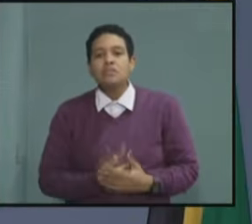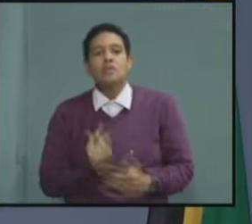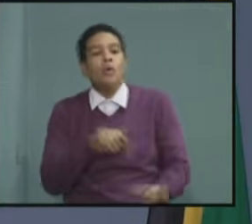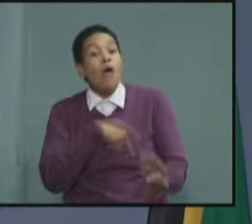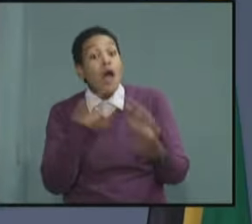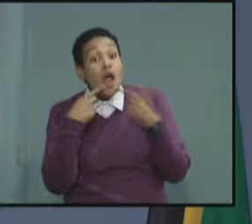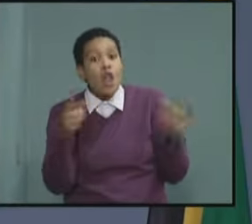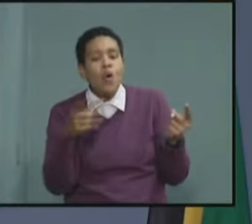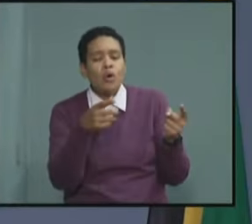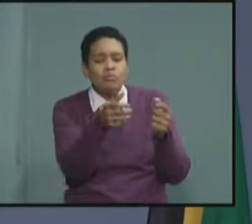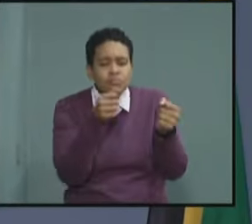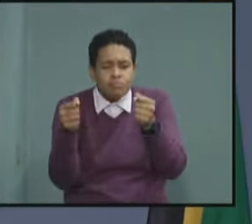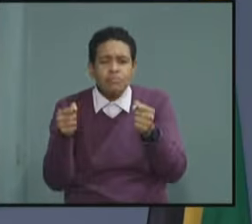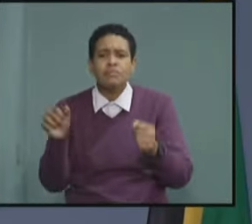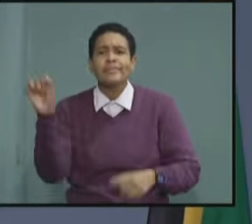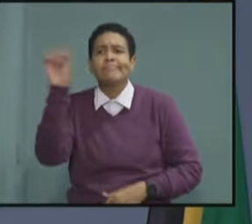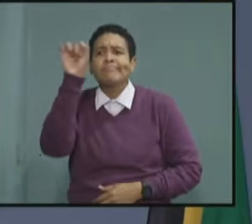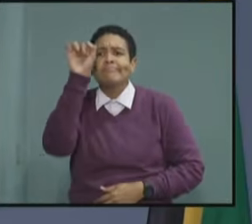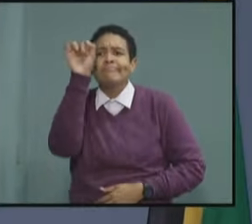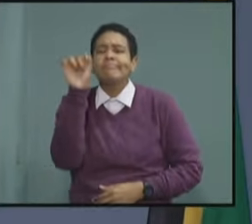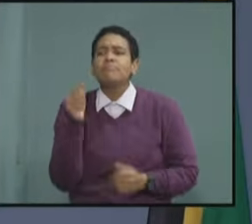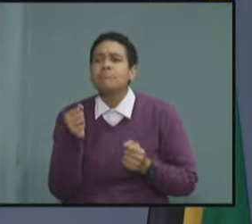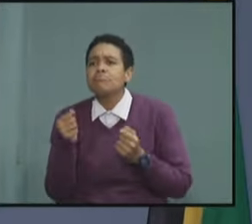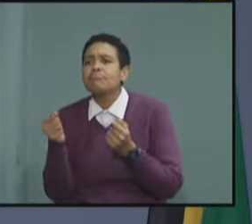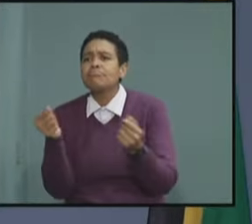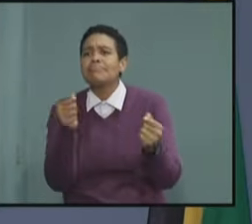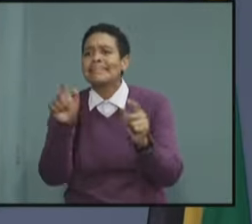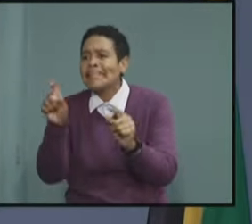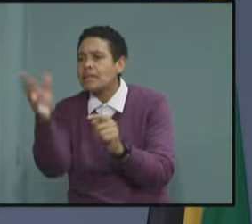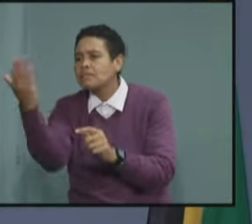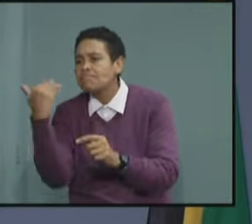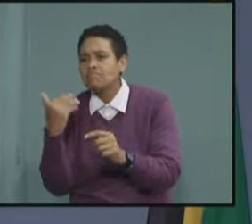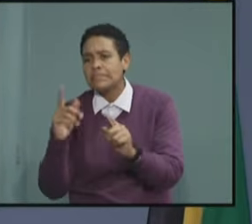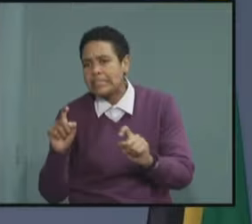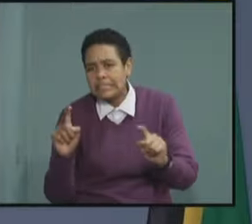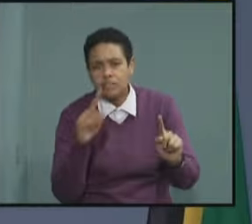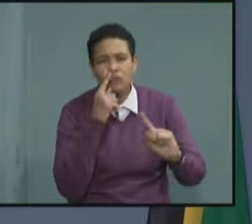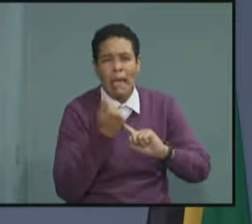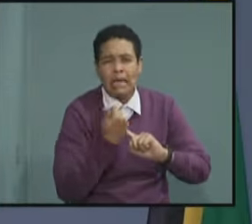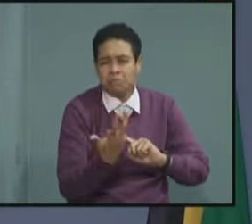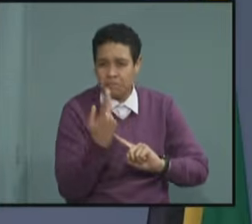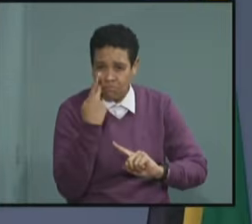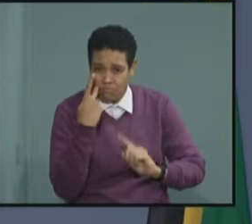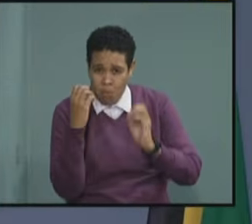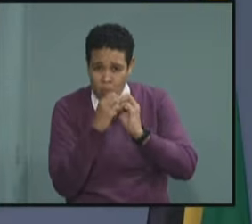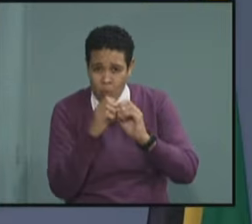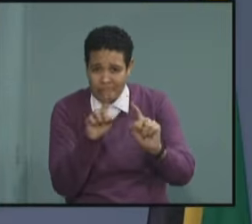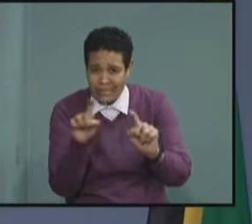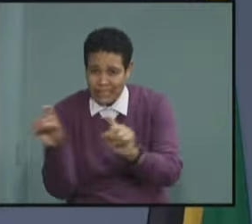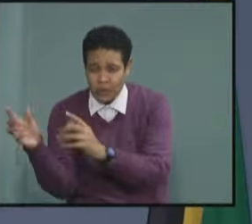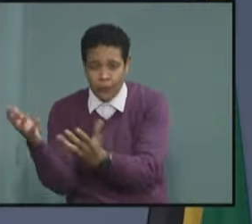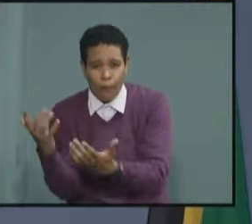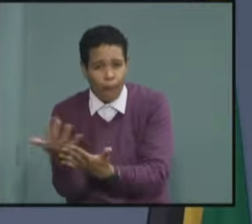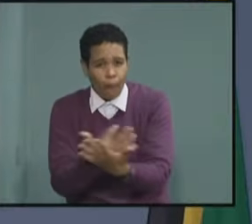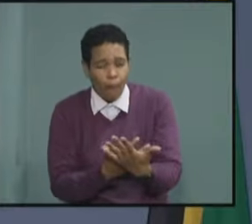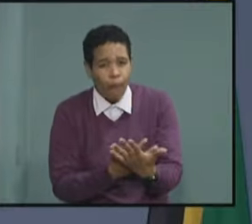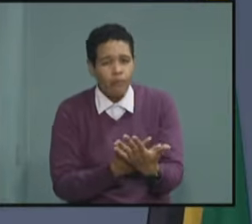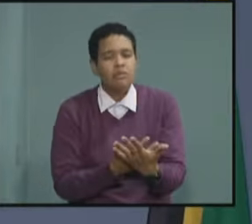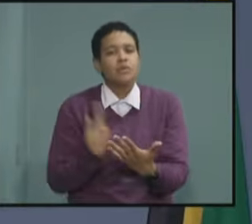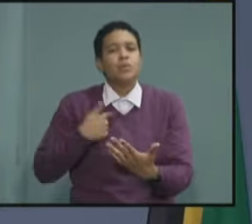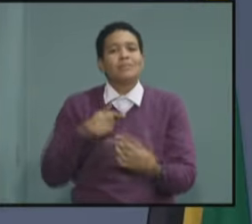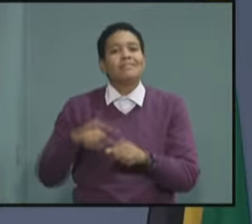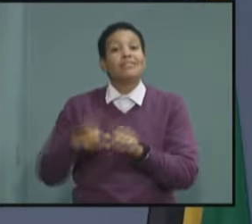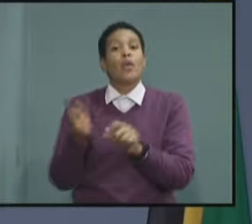mobilization of our mobile testing unit as part of the expanded testing efforts. And we have started